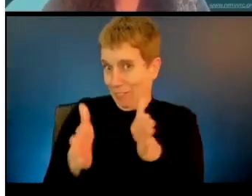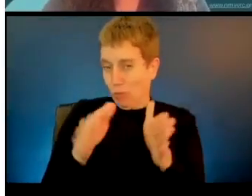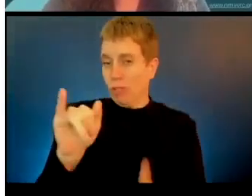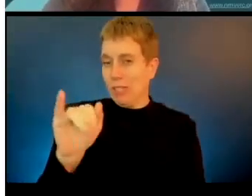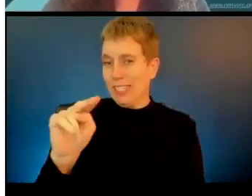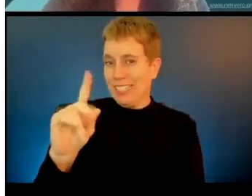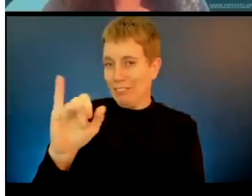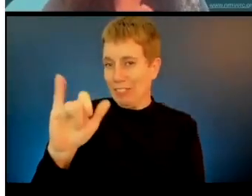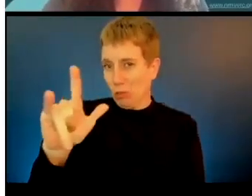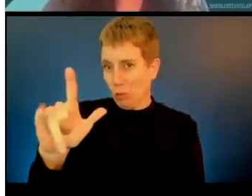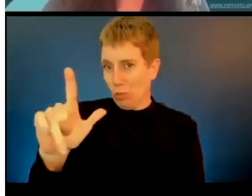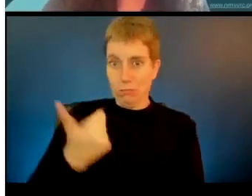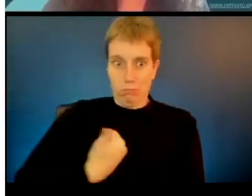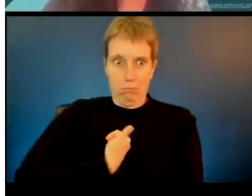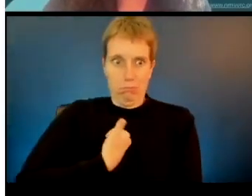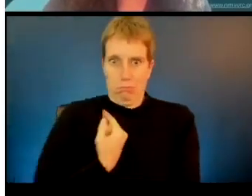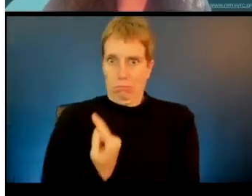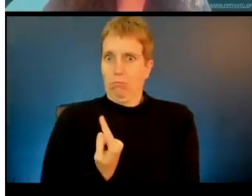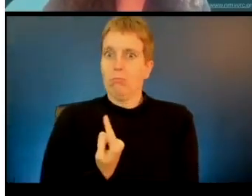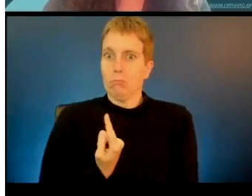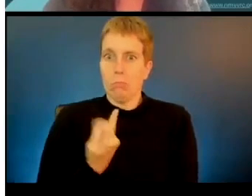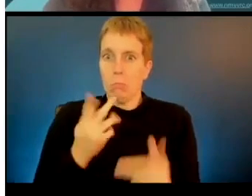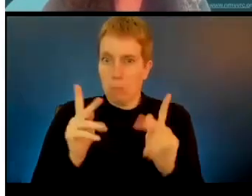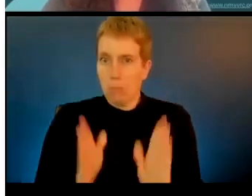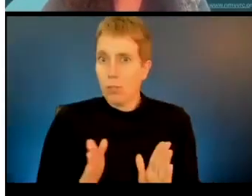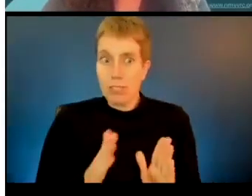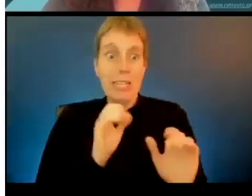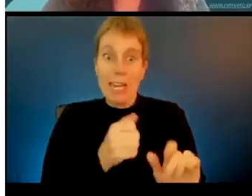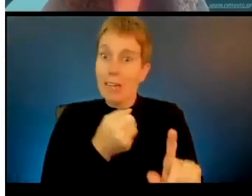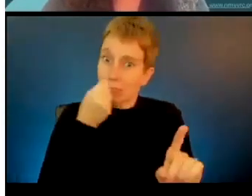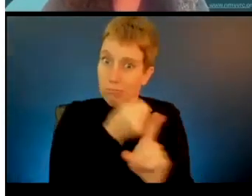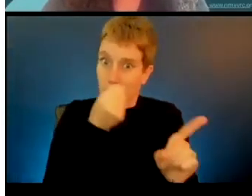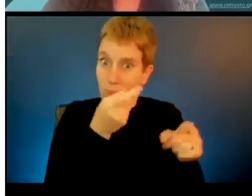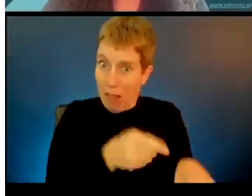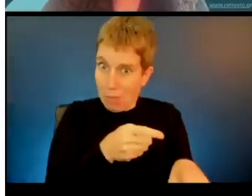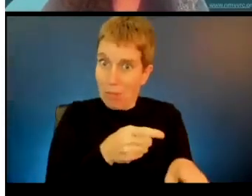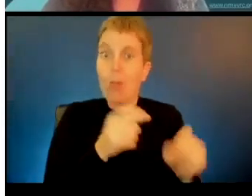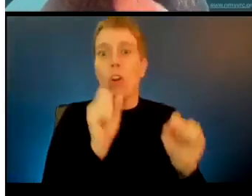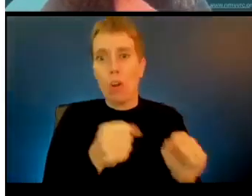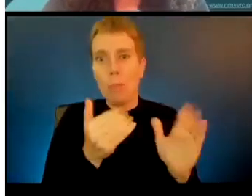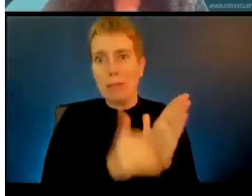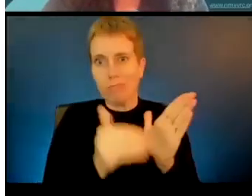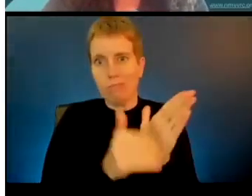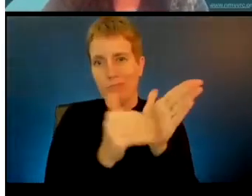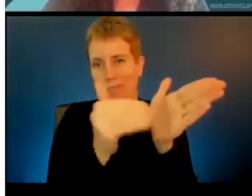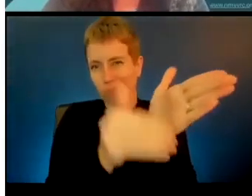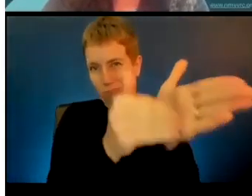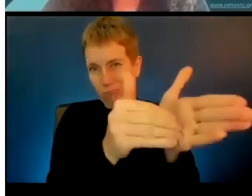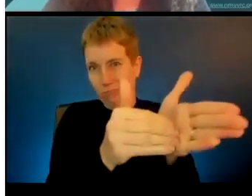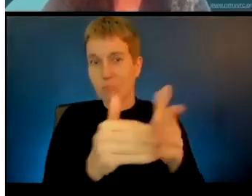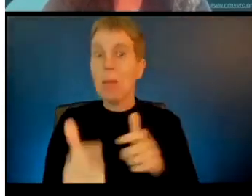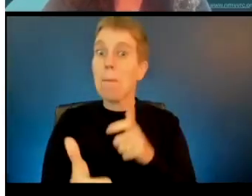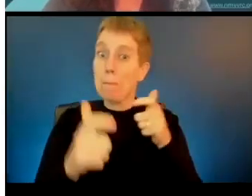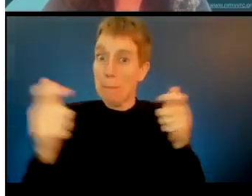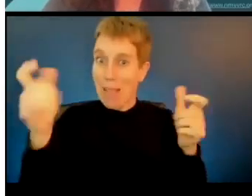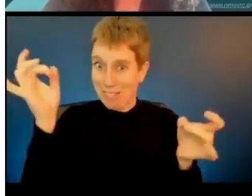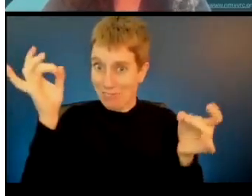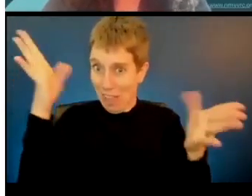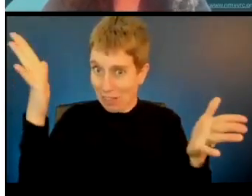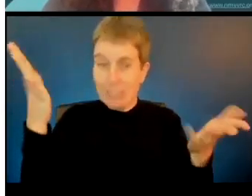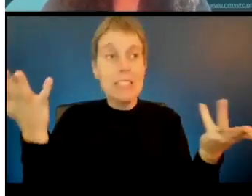can be singular or repeated, and it can be chronic. And so in a mass violence incident, individuals are